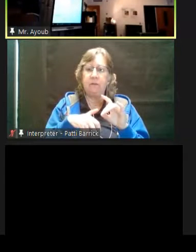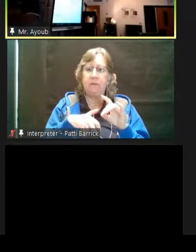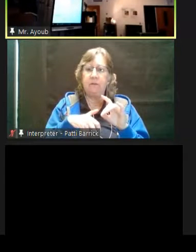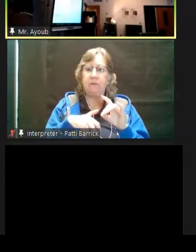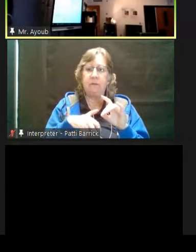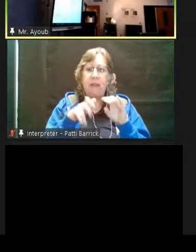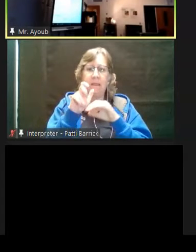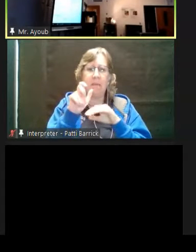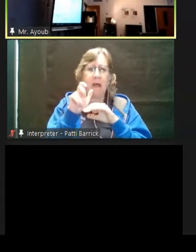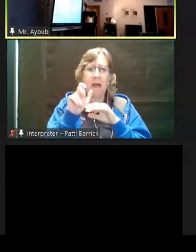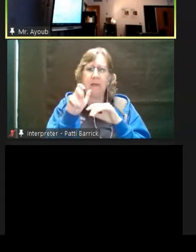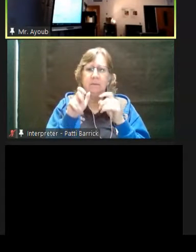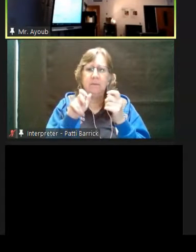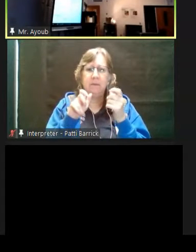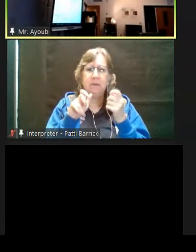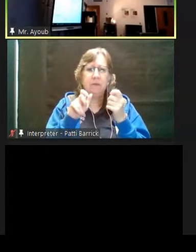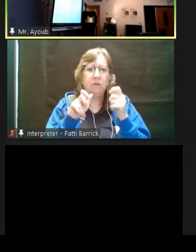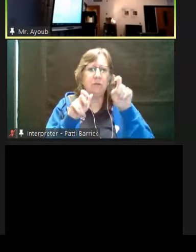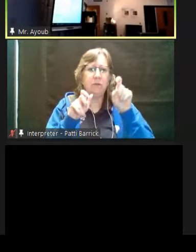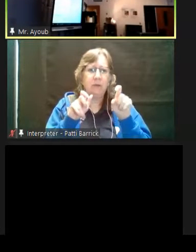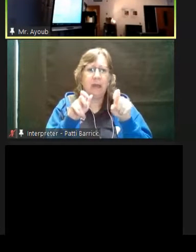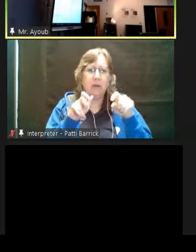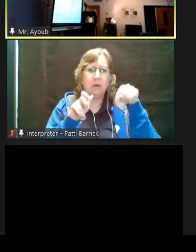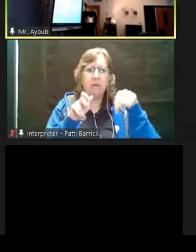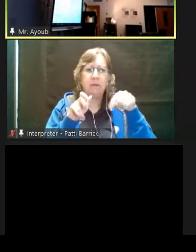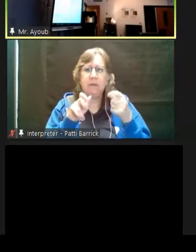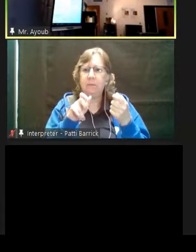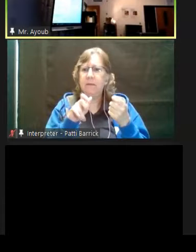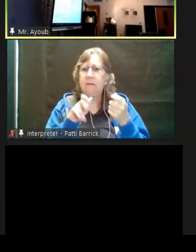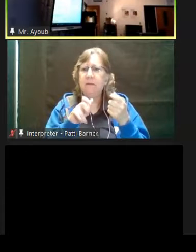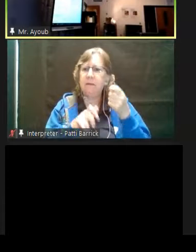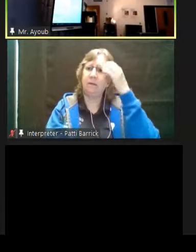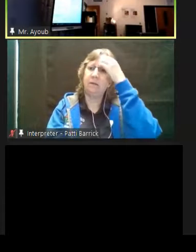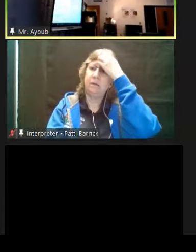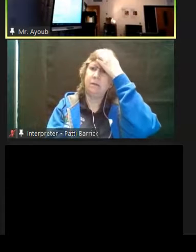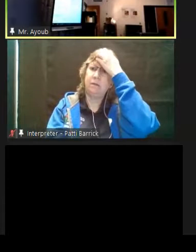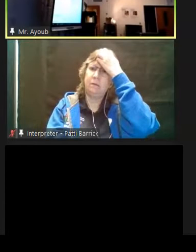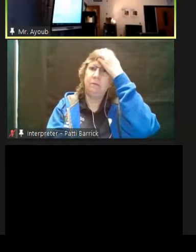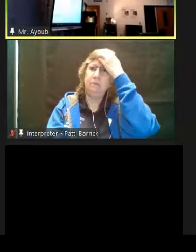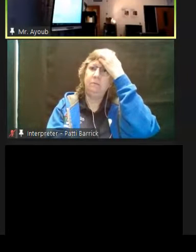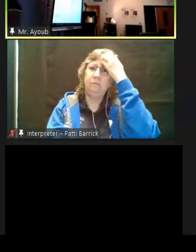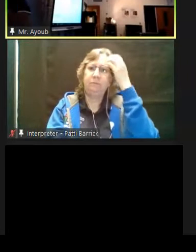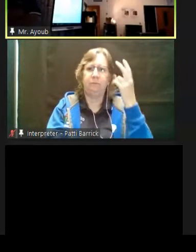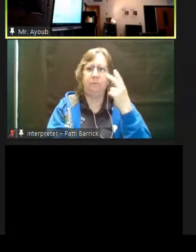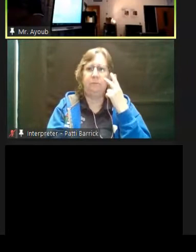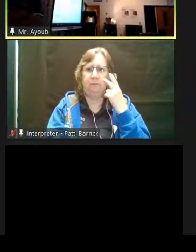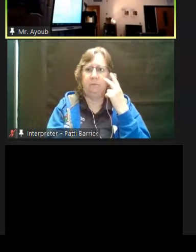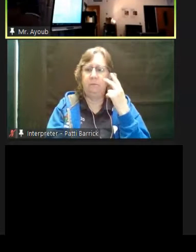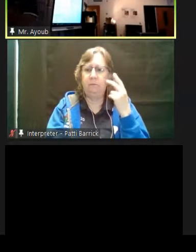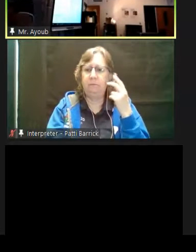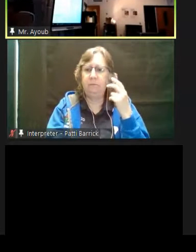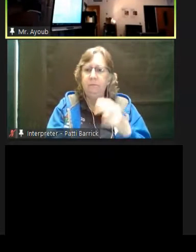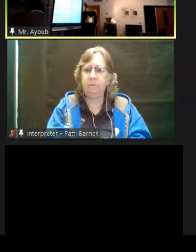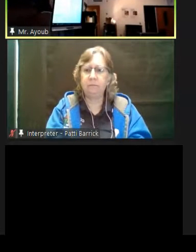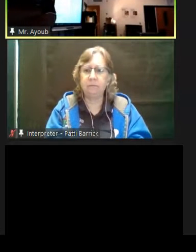Right. So on the bottom here, scroll down a little bit. We want to keep the text code. Tell me what you see, Maddie. You got to talk to me so we can walk people through